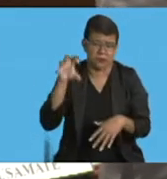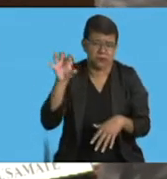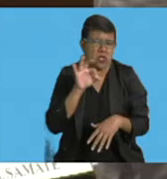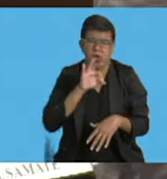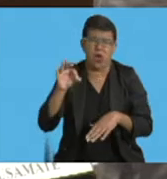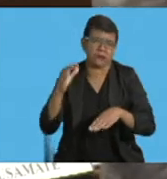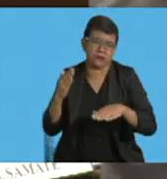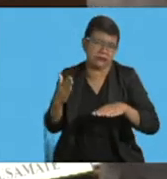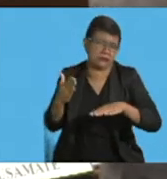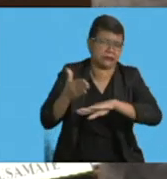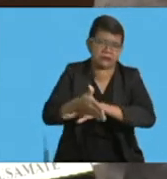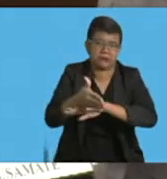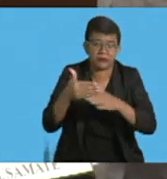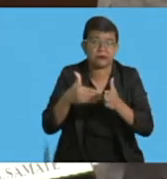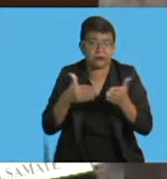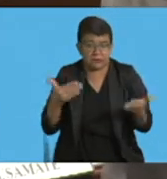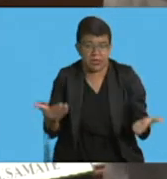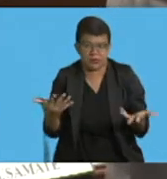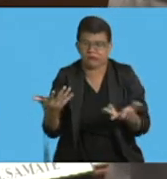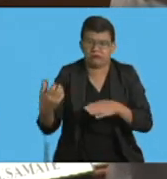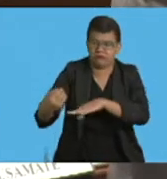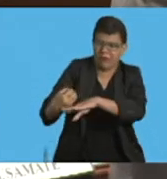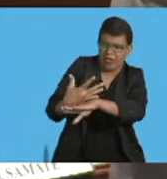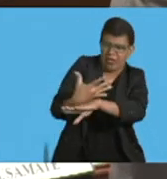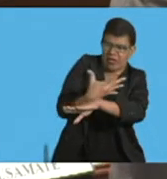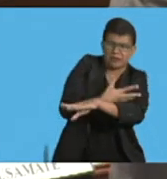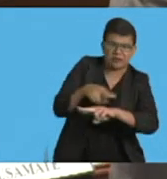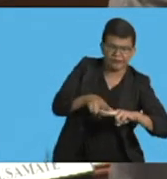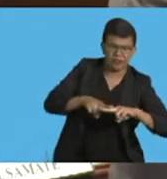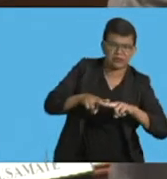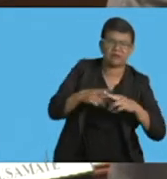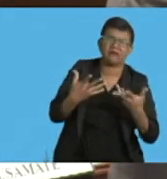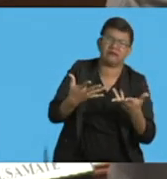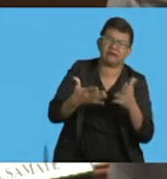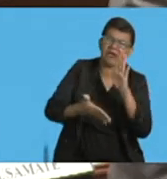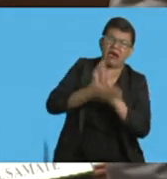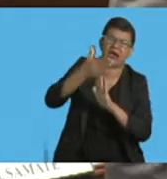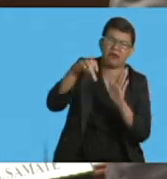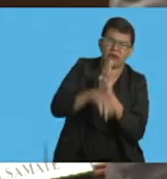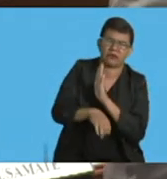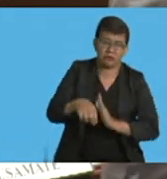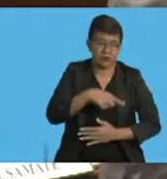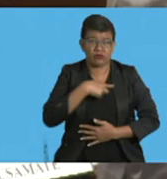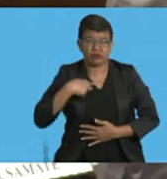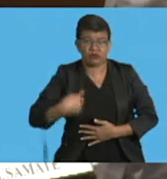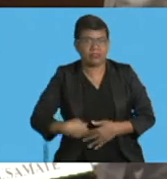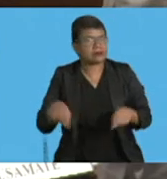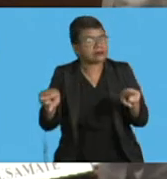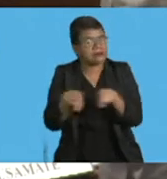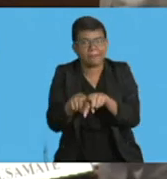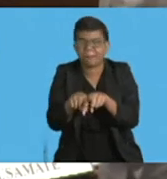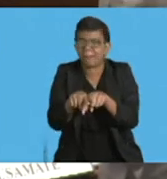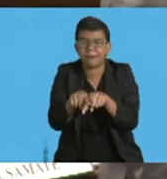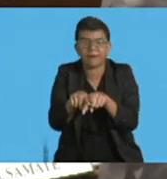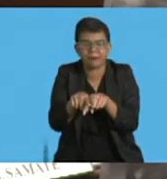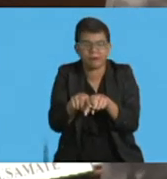present a major challenge for global supply chains. Mr. Speaker, sir, China has responded by raising tariffs on imports from the